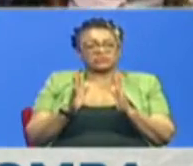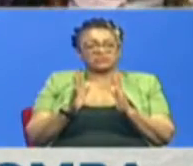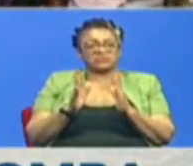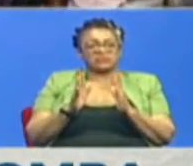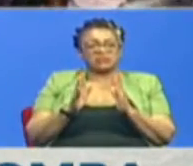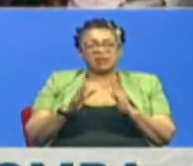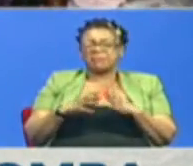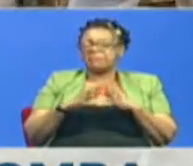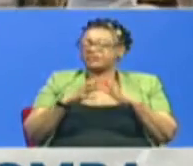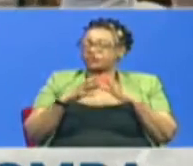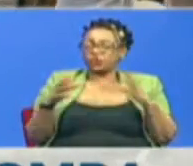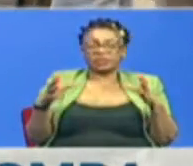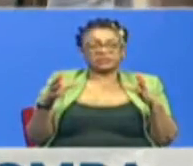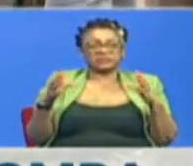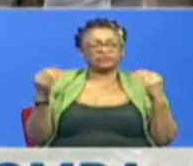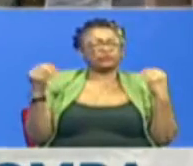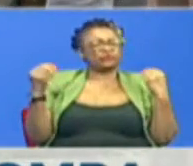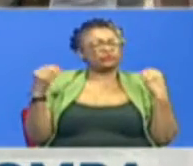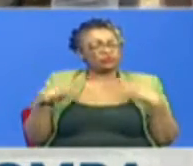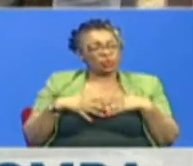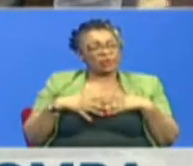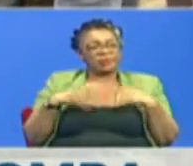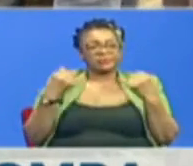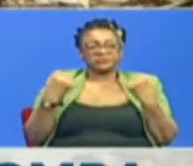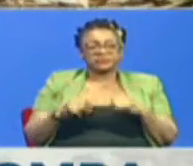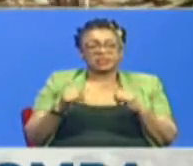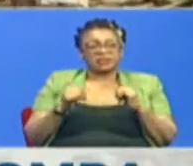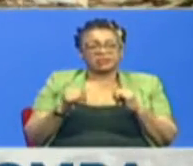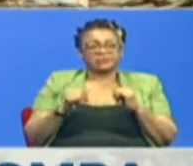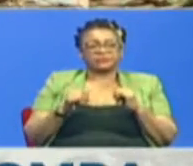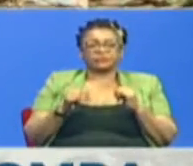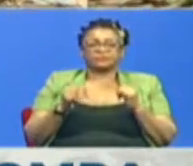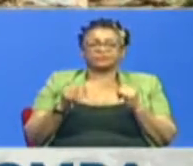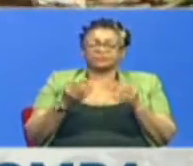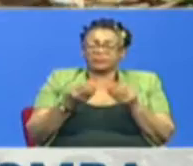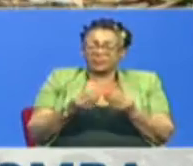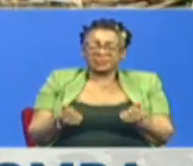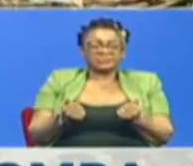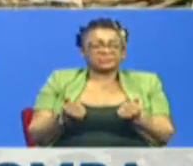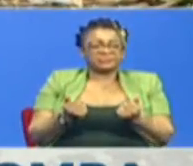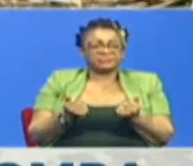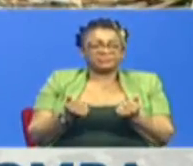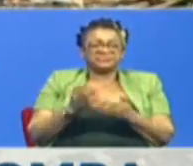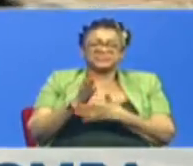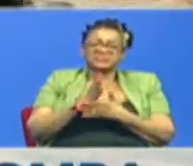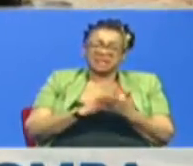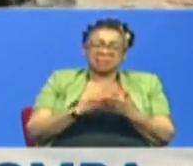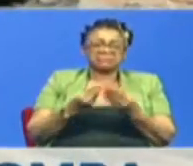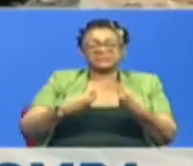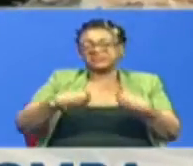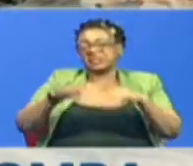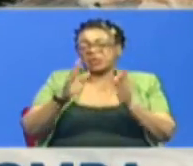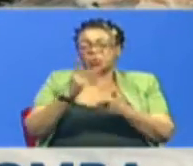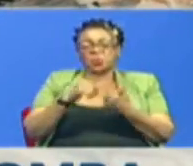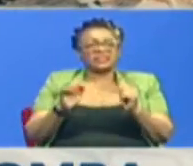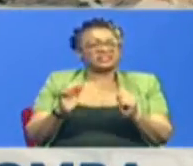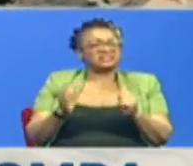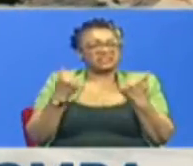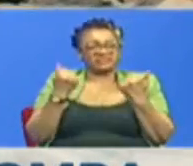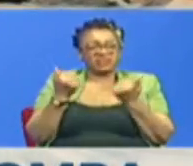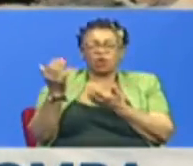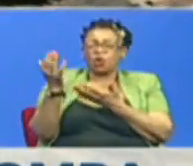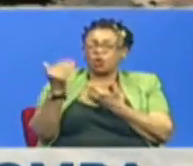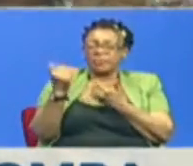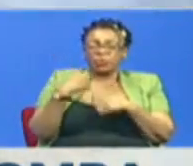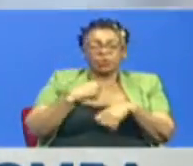the traders in shock are picking up the pieces from the rubble. Others are trying to sell what they salvage in hope of making some